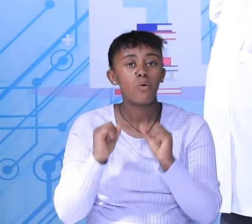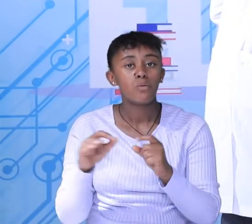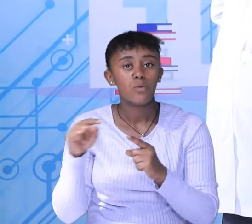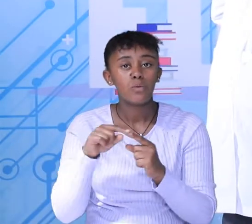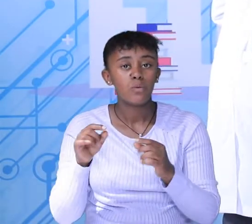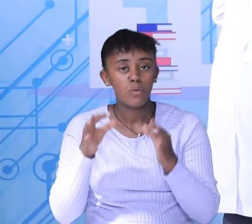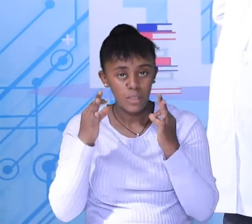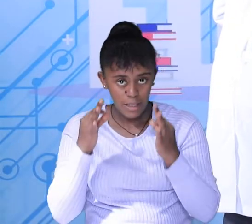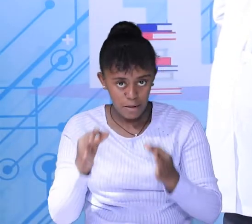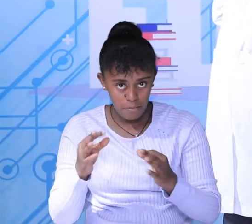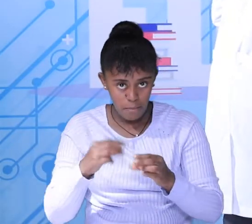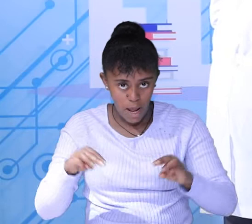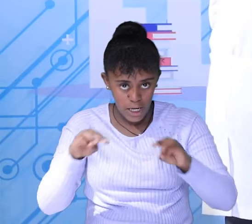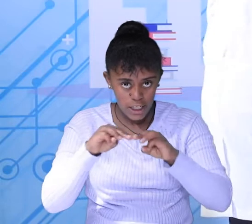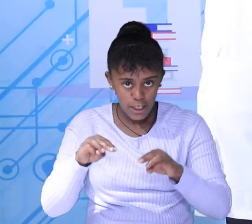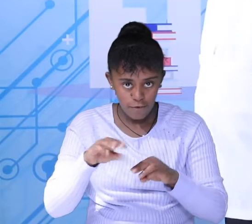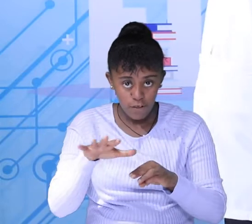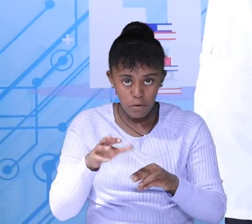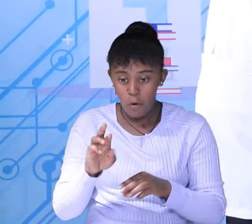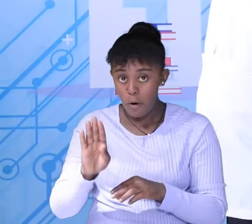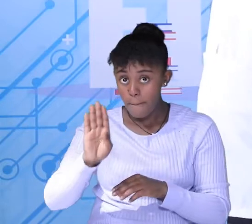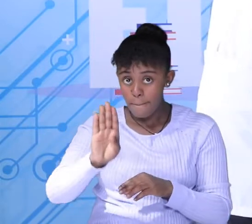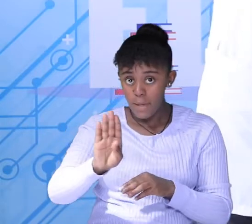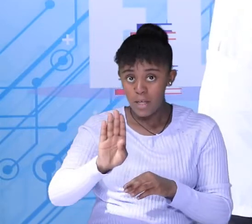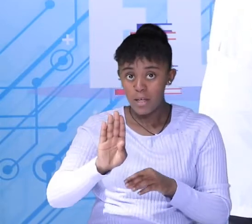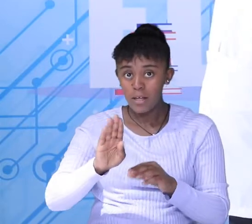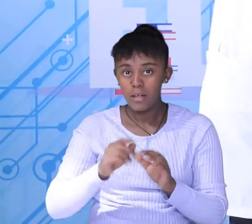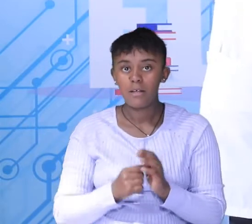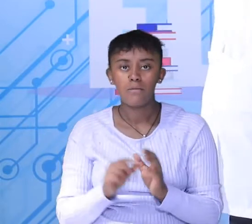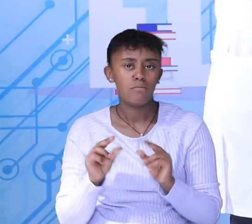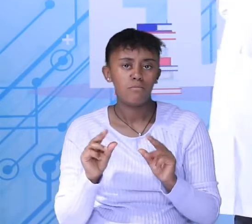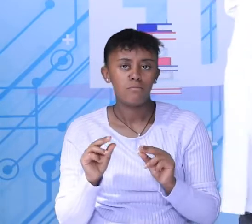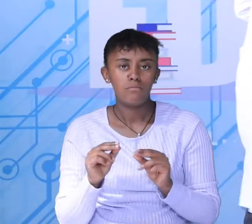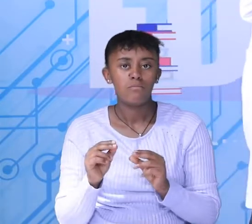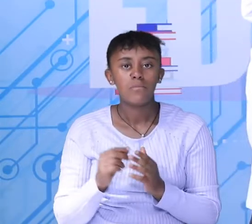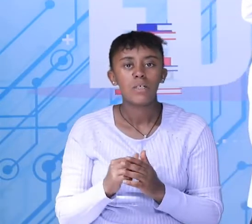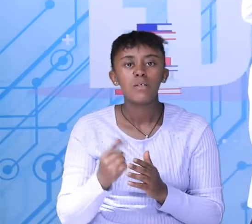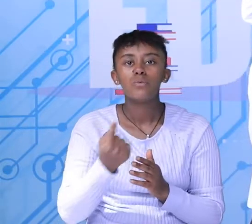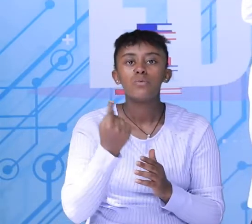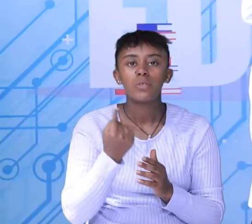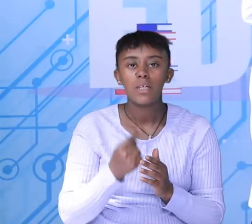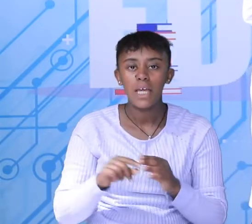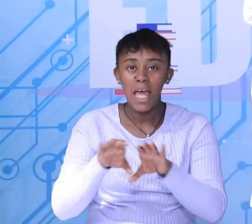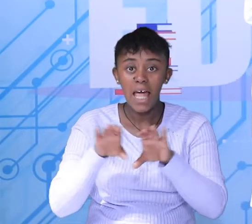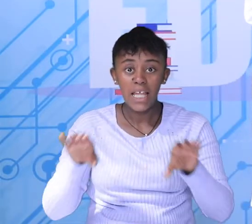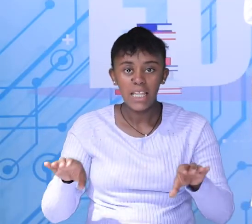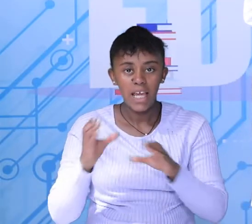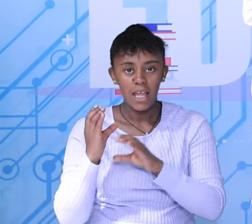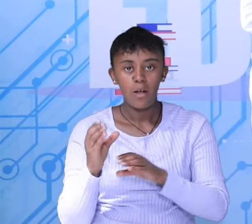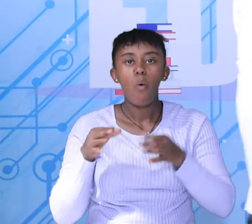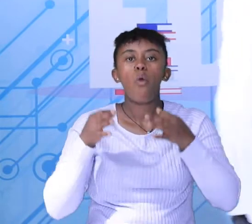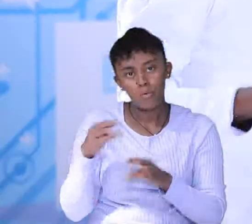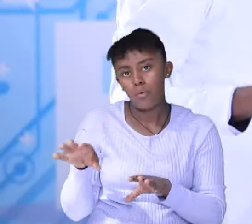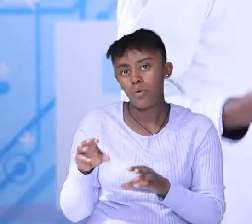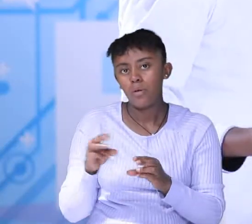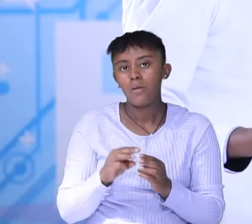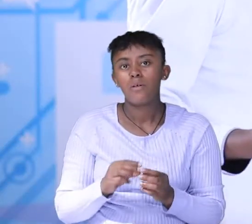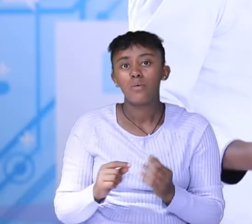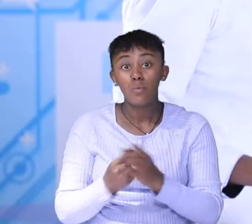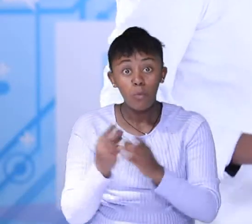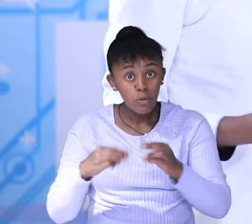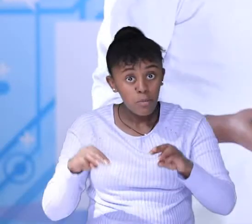it carries a length of L, or it's possible to say A, okay? You can call it L, and this one you can call it W